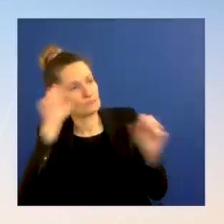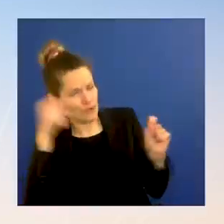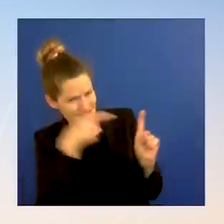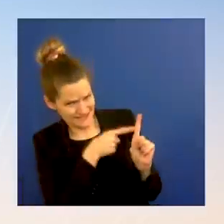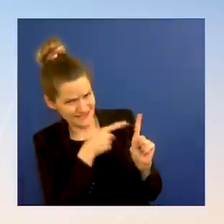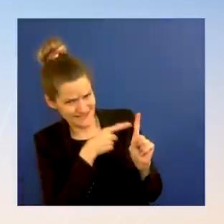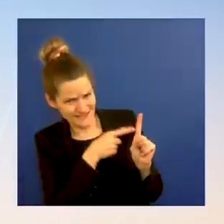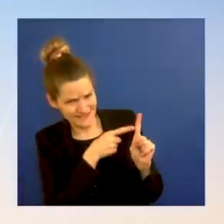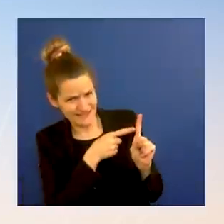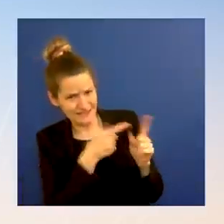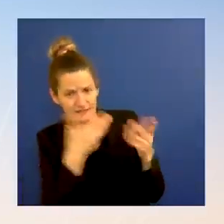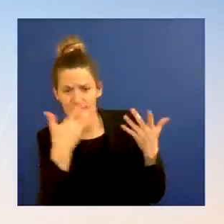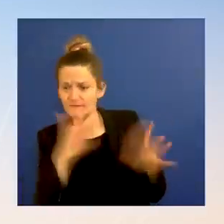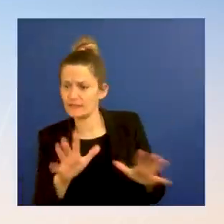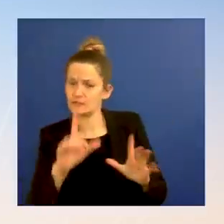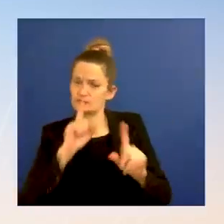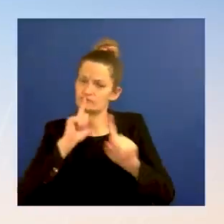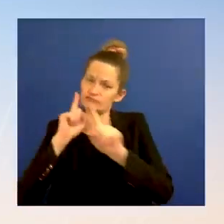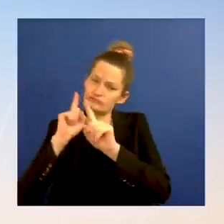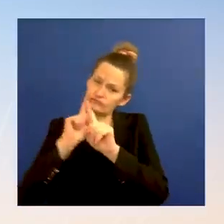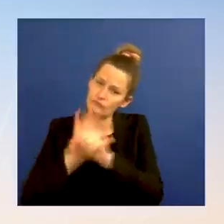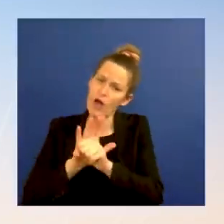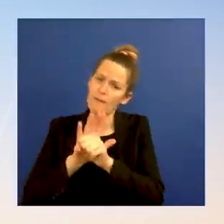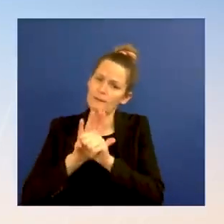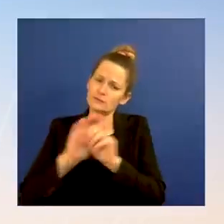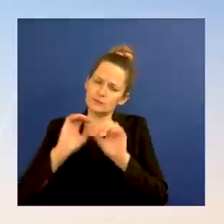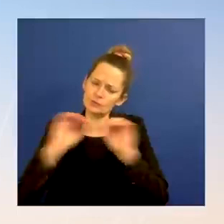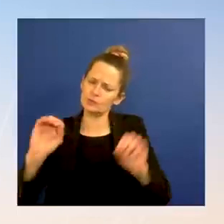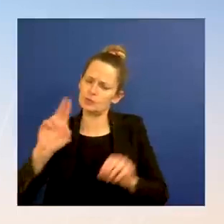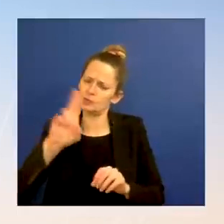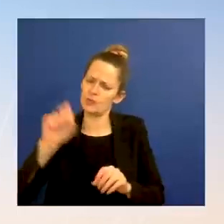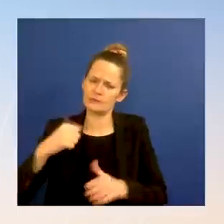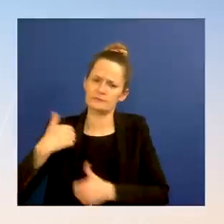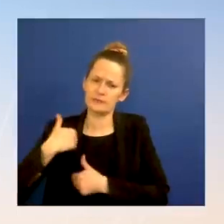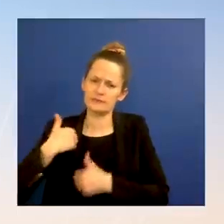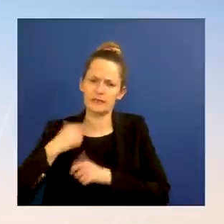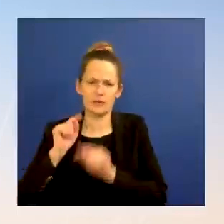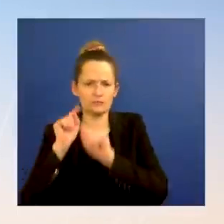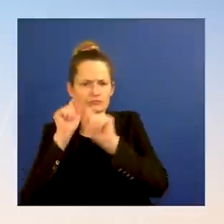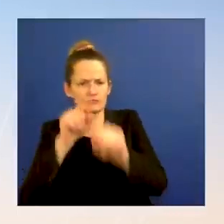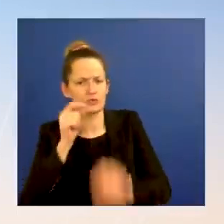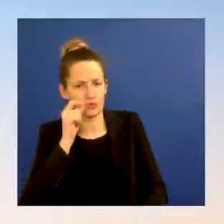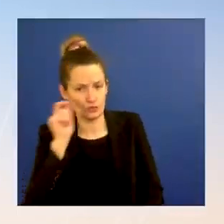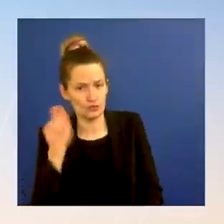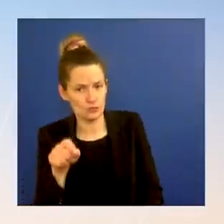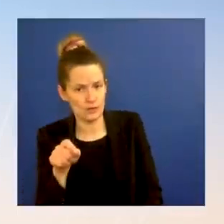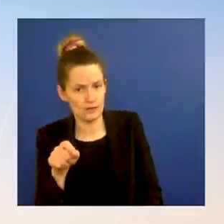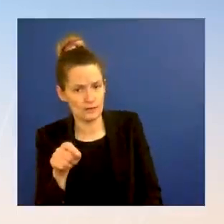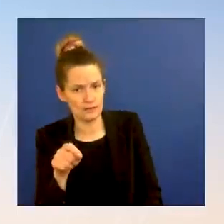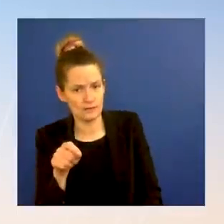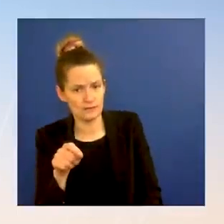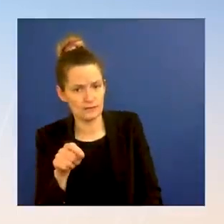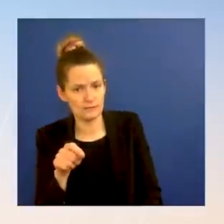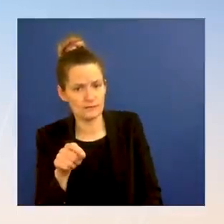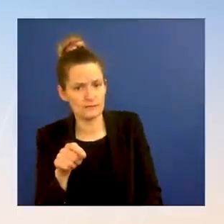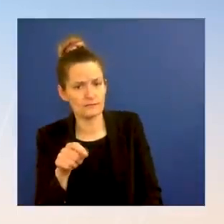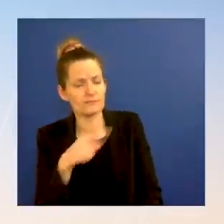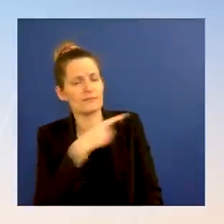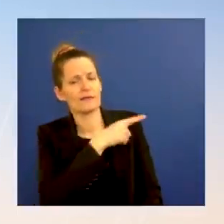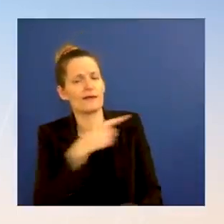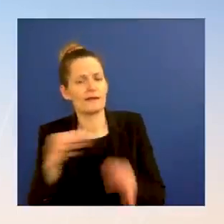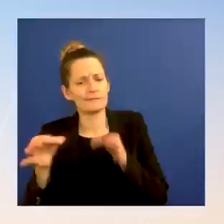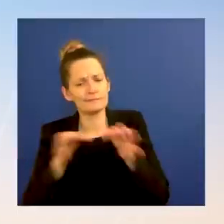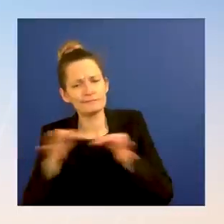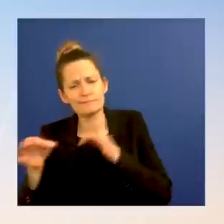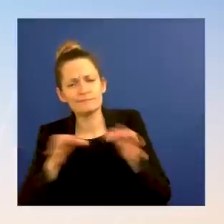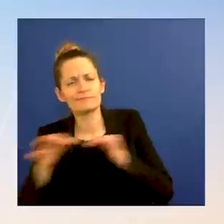in a military position in Ukraine. You've outlined all the steps the U.S. and allies are taking, but he's also watching what is happening, as